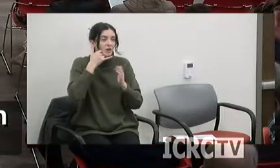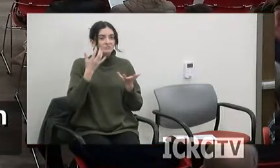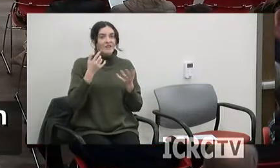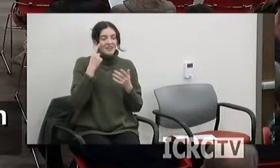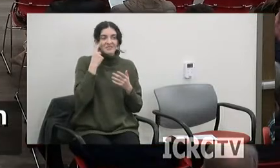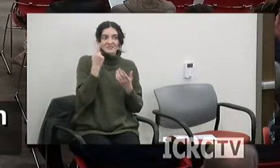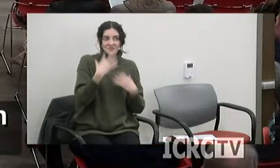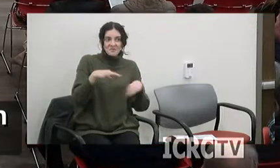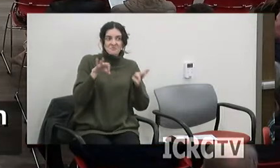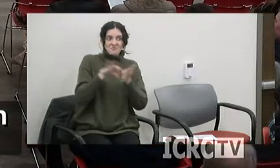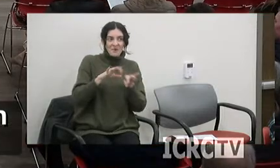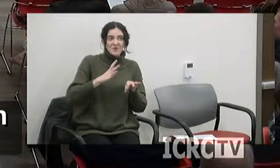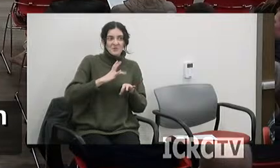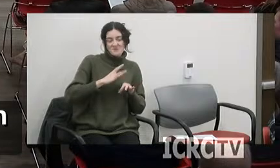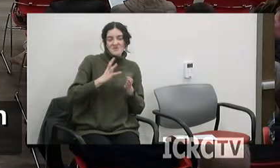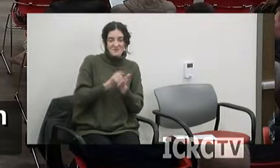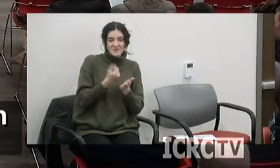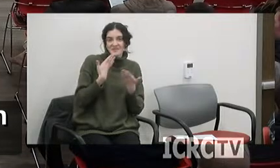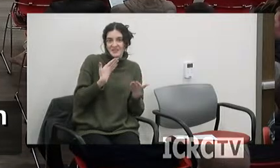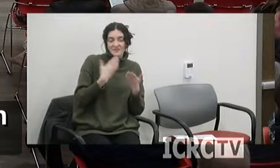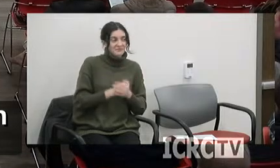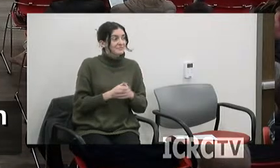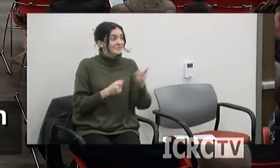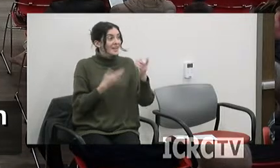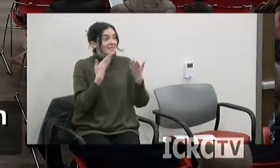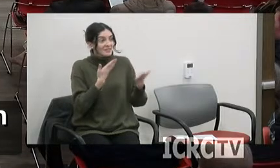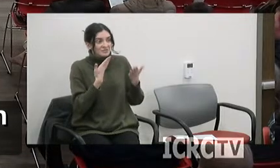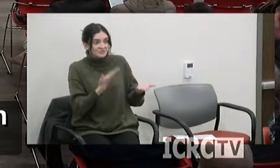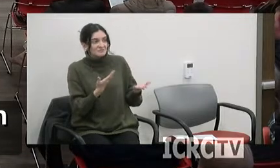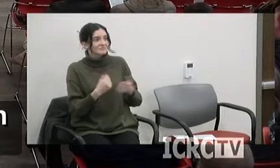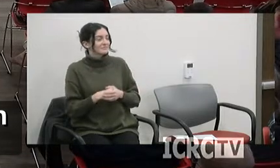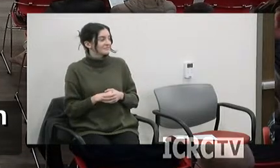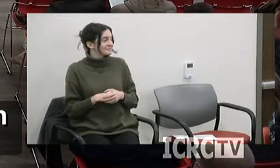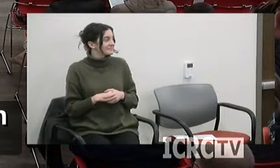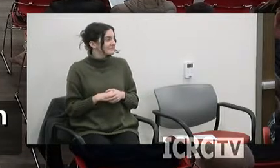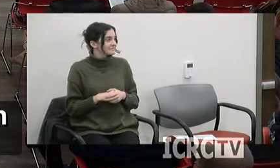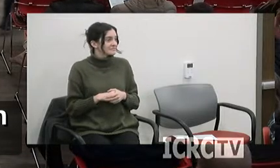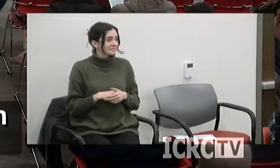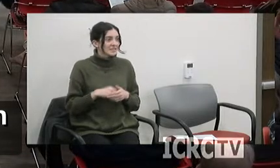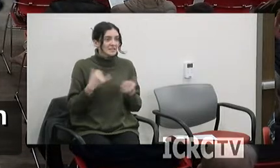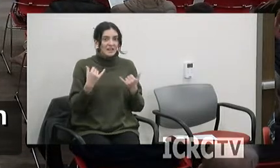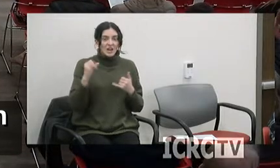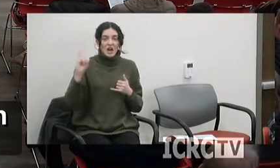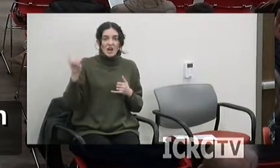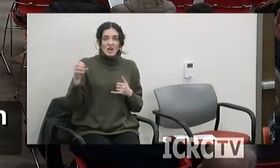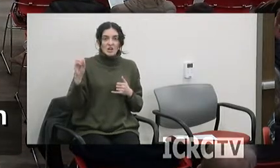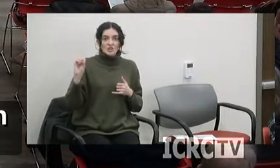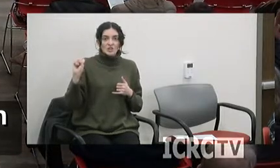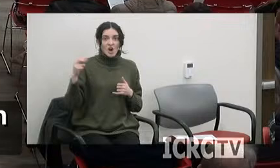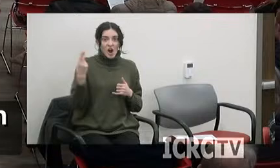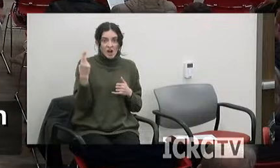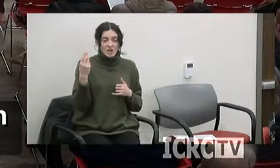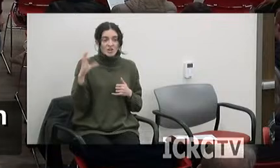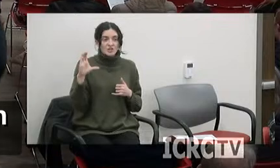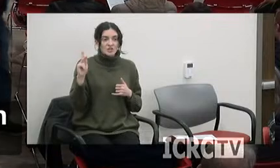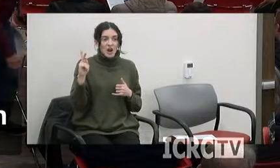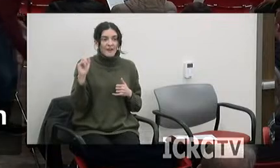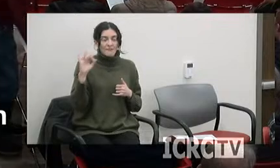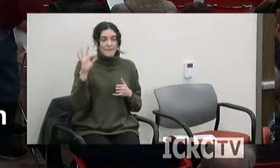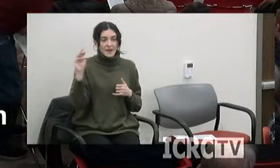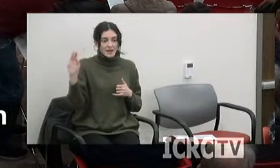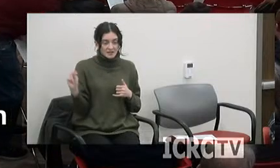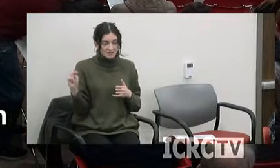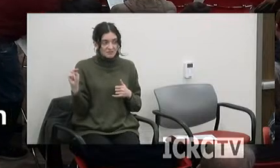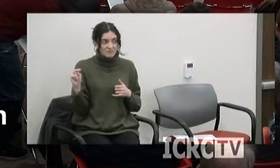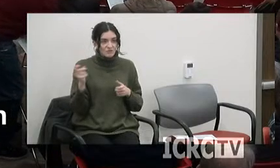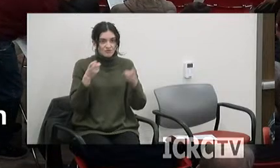Thank you so much for your time. Thanks, Patrick. Mr. Josh Kaufman, Director of Fine Arts Extracurricular Activities. Thank you,